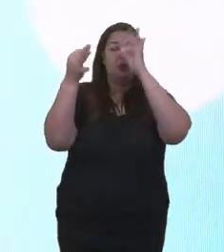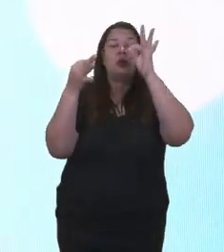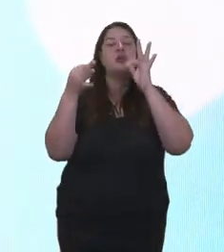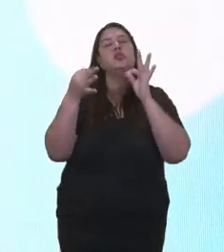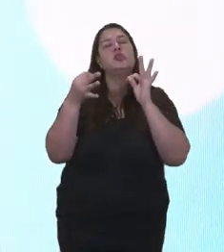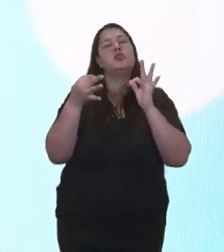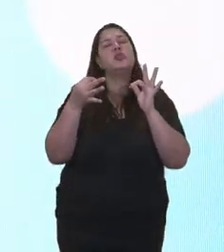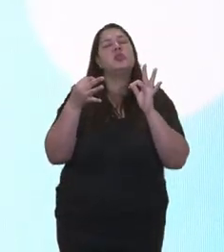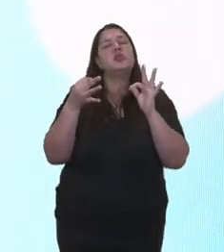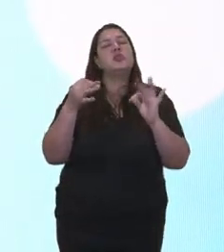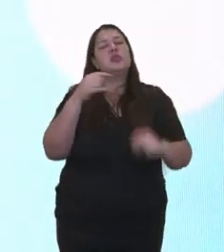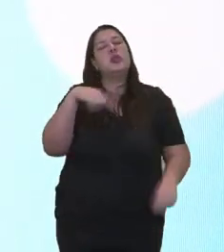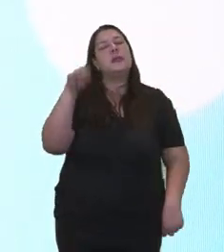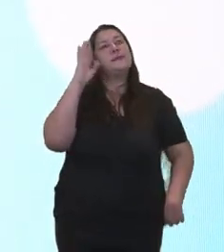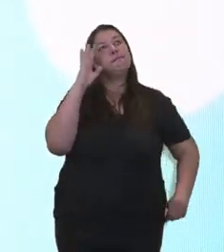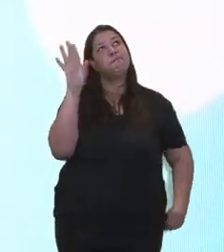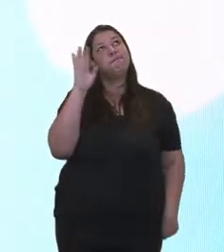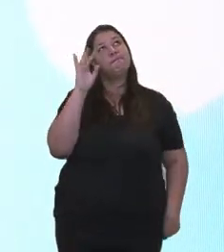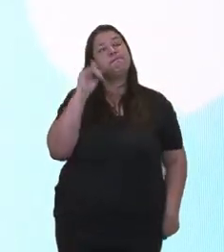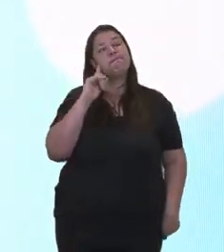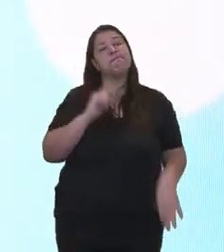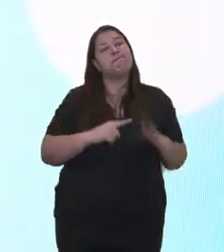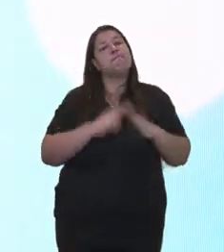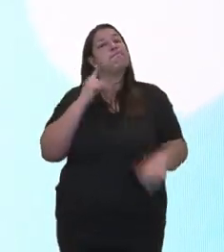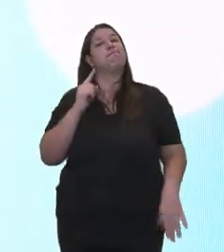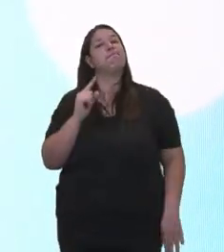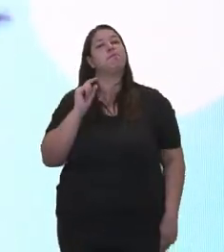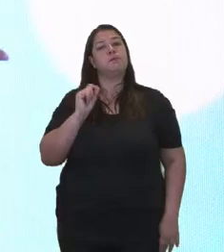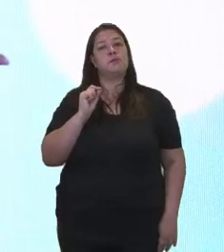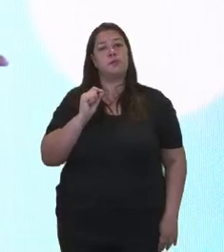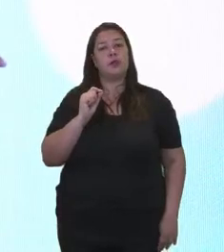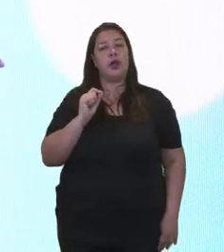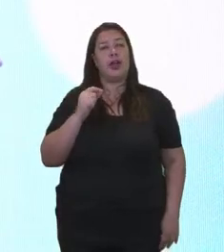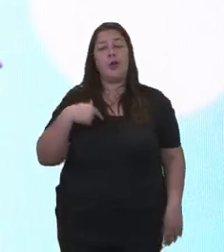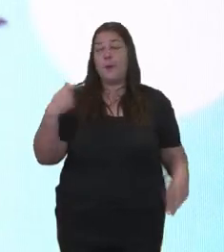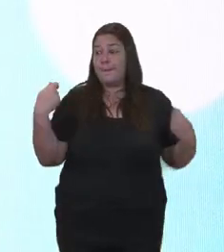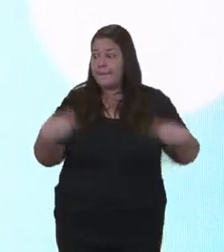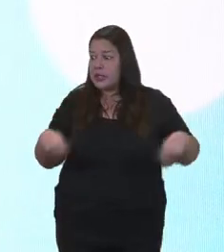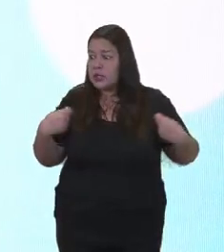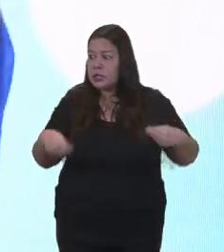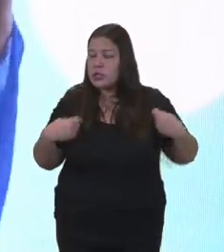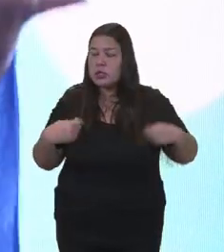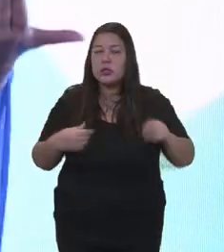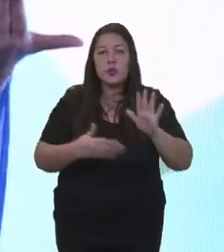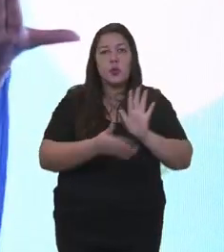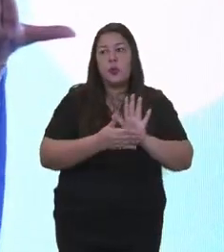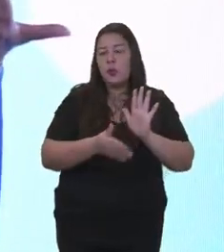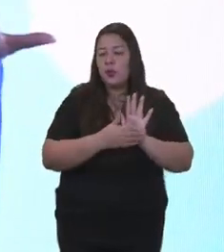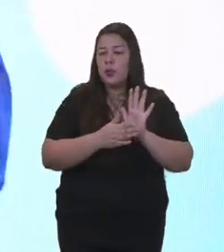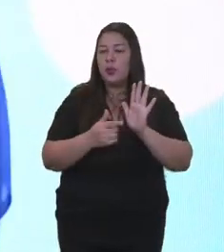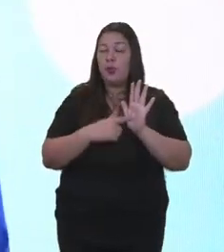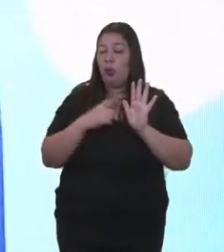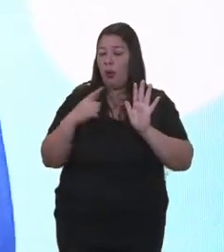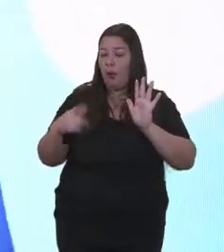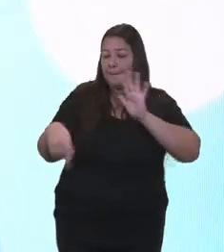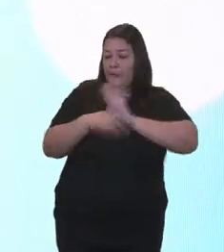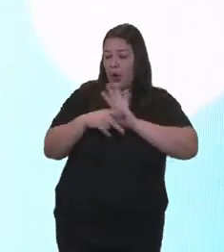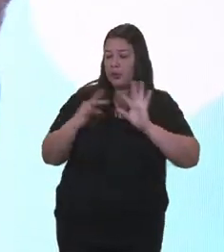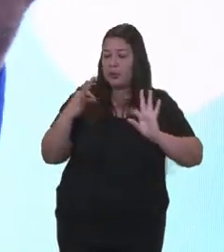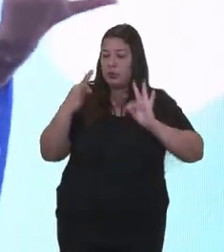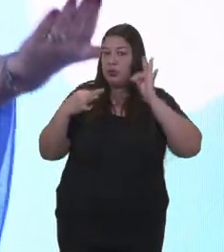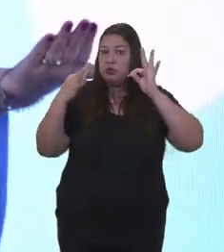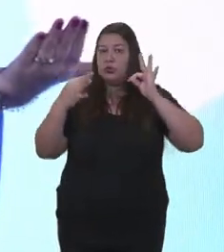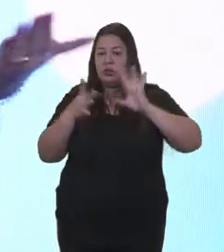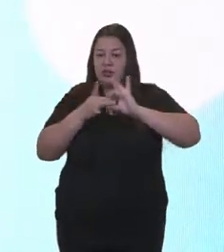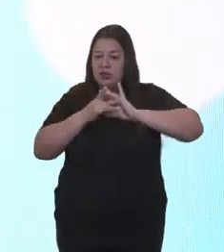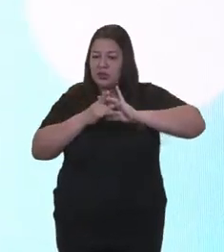future, no doubt, the first thought is, I must offer through technology,